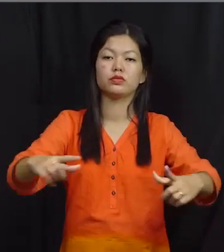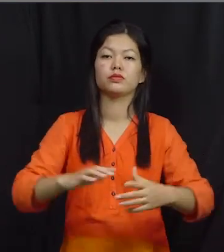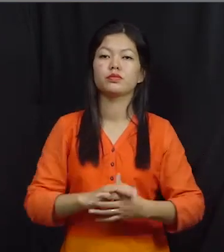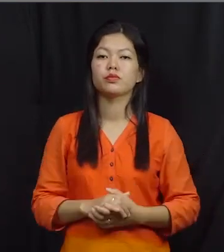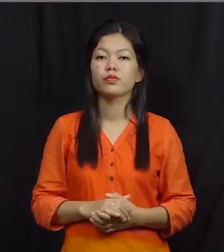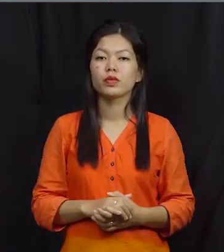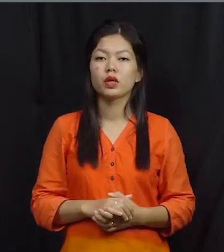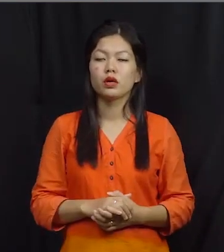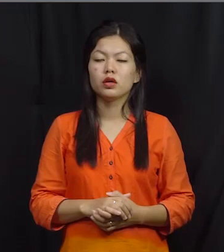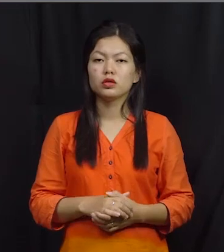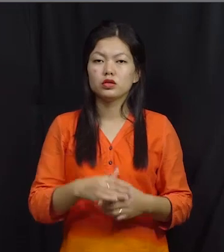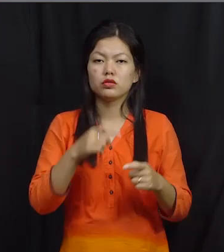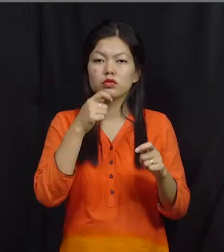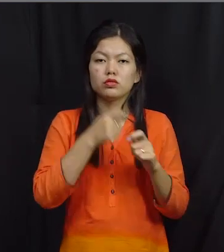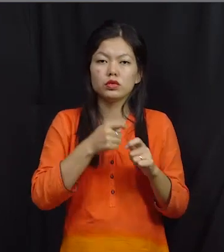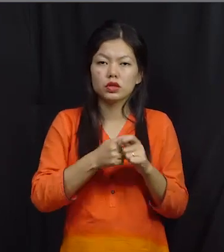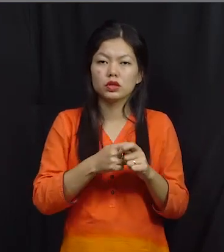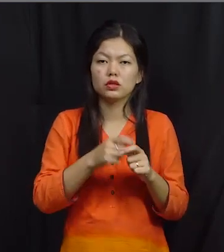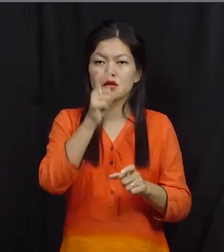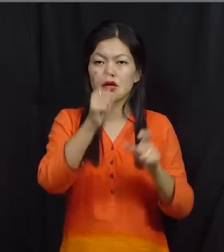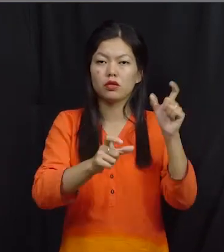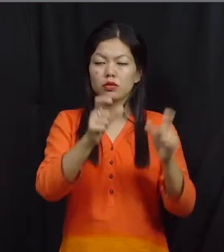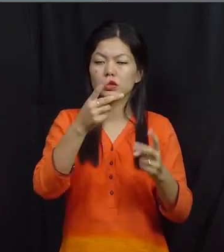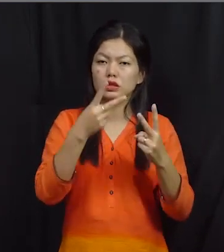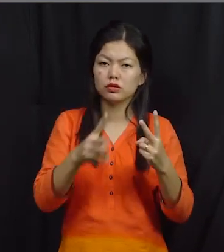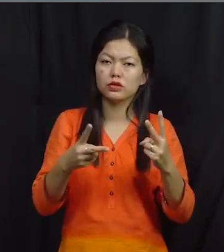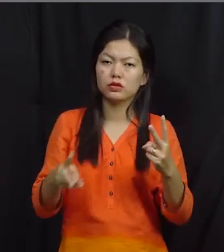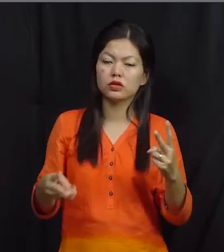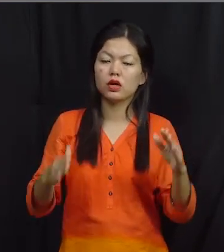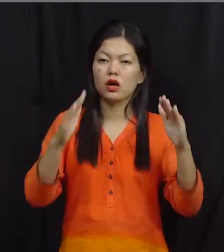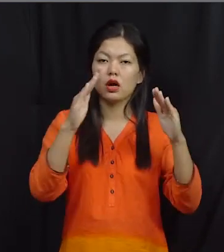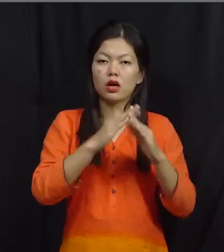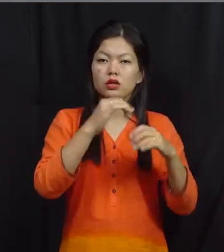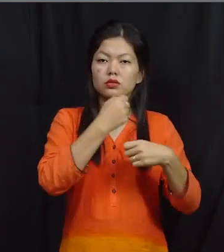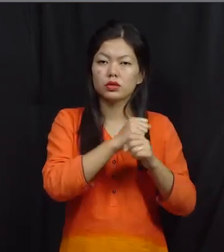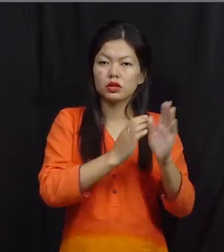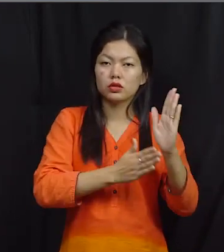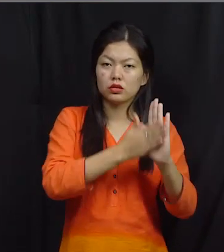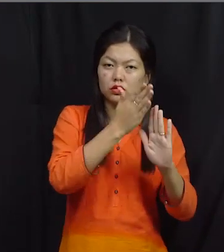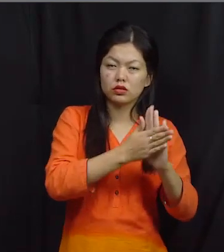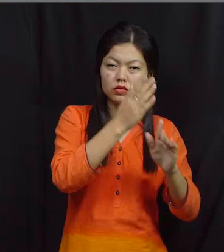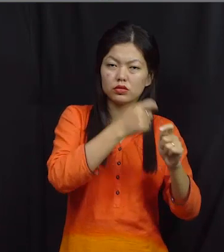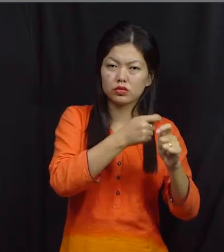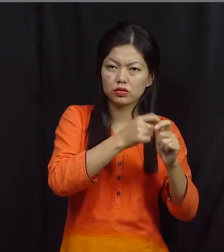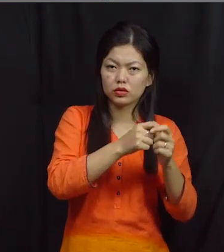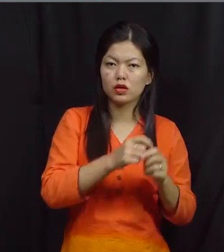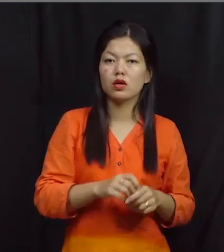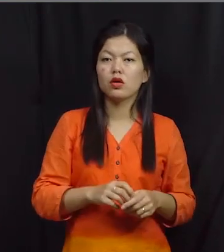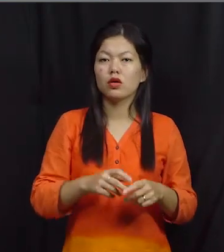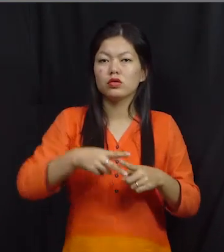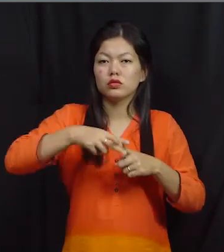important human resource. They are not just staying lazily, but they're working and earning for themselves, and at the same